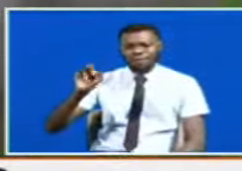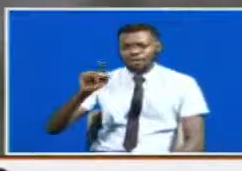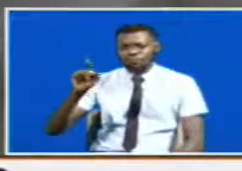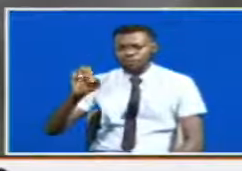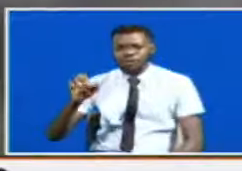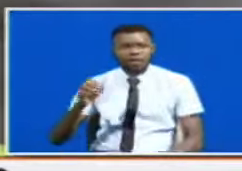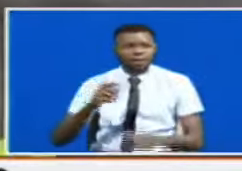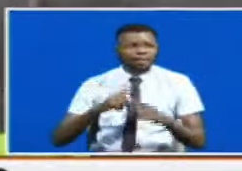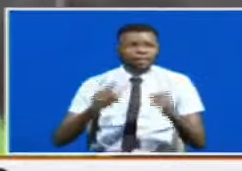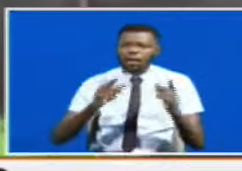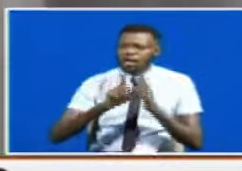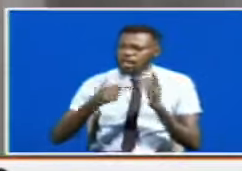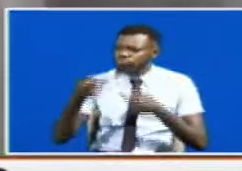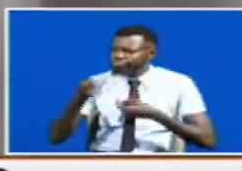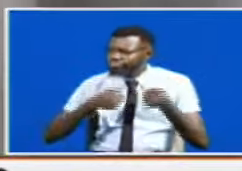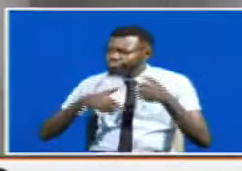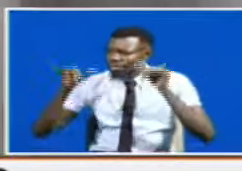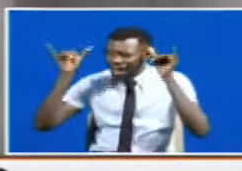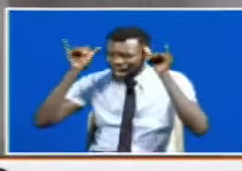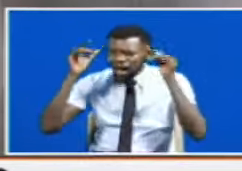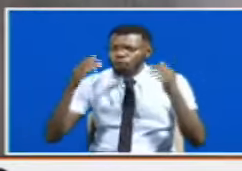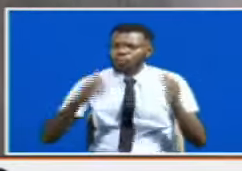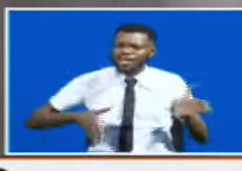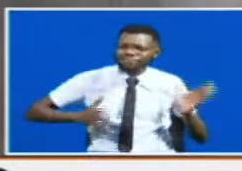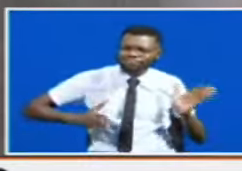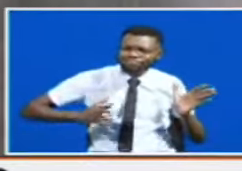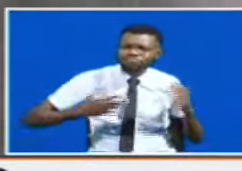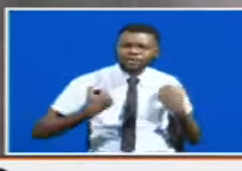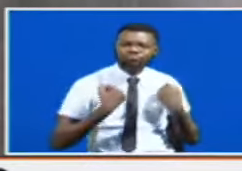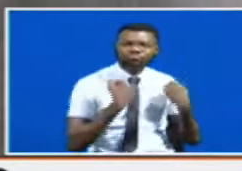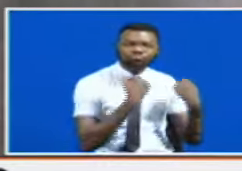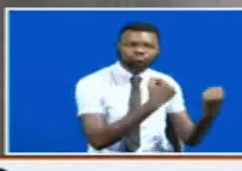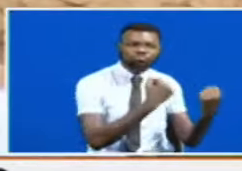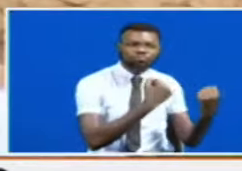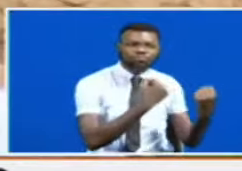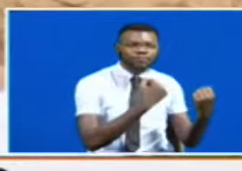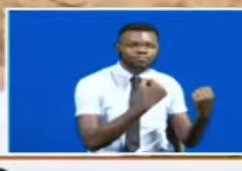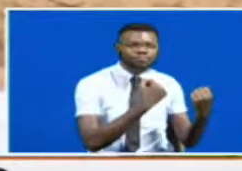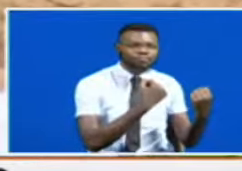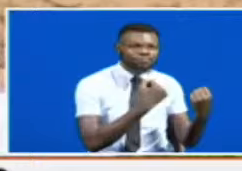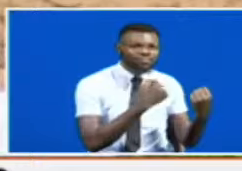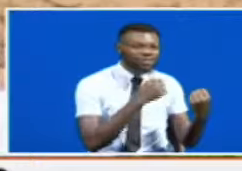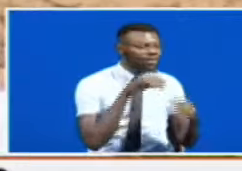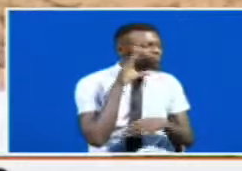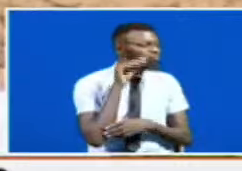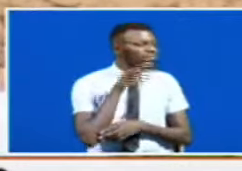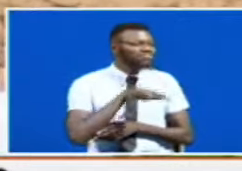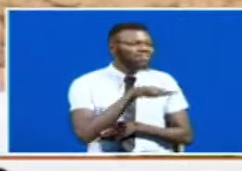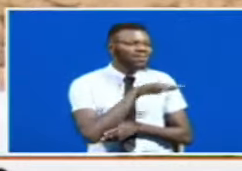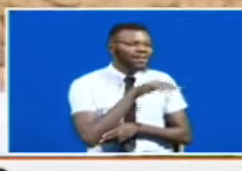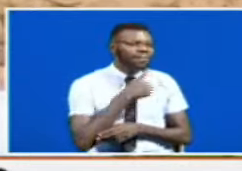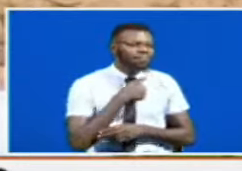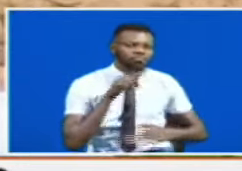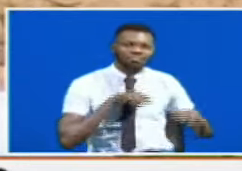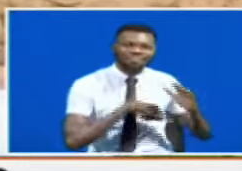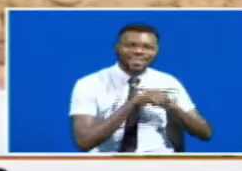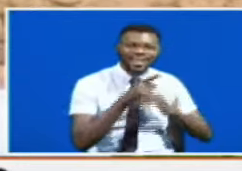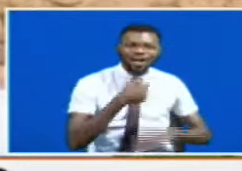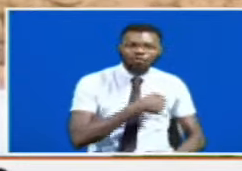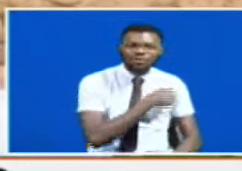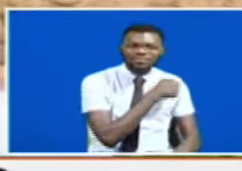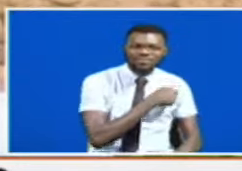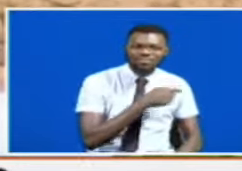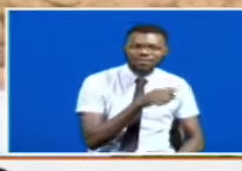them to sell a cow to enable them travel to the coast. Mi nilienda kwa hospitali, nikapata wenye